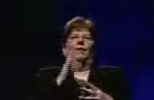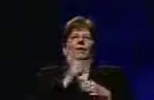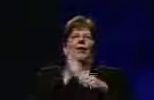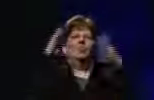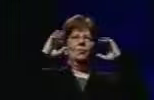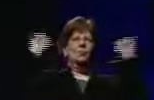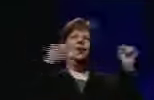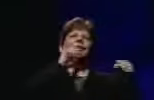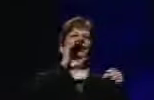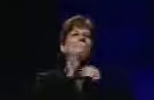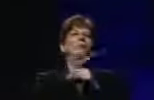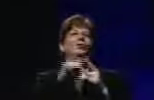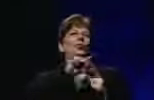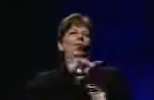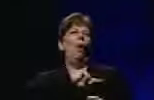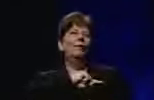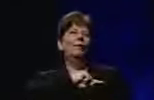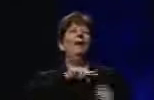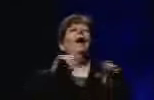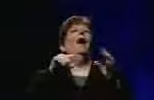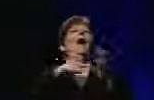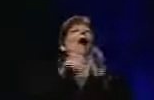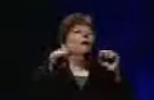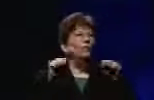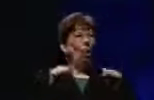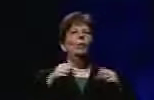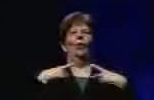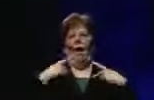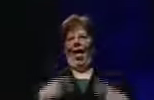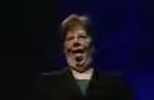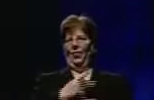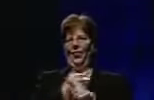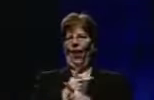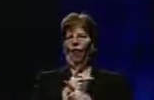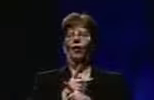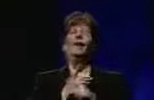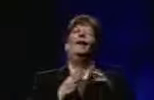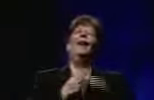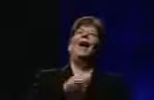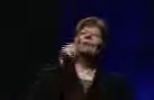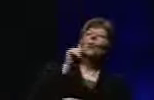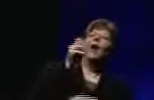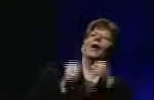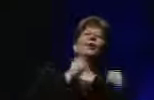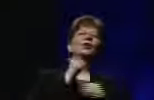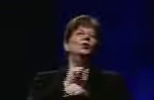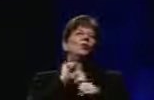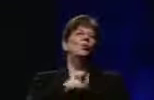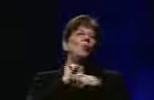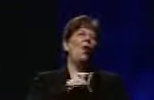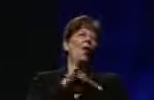president's commitment to quality and affordable health care. After a century of work on this very